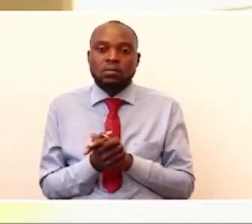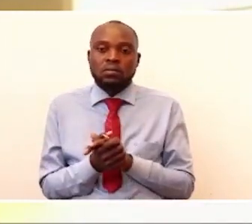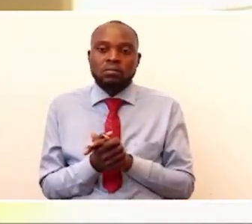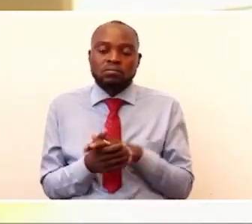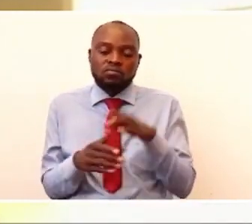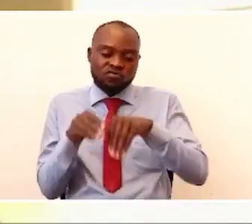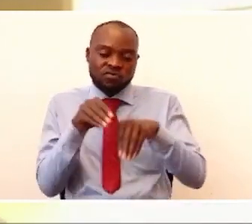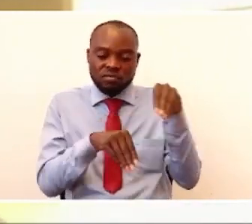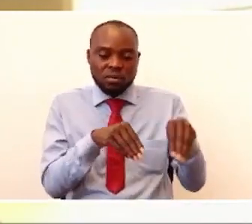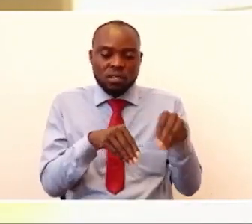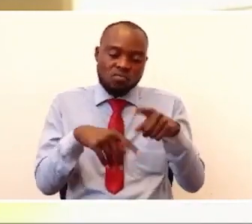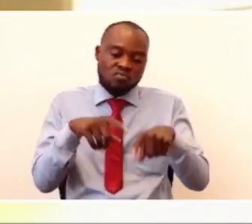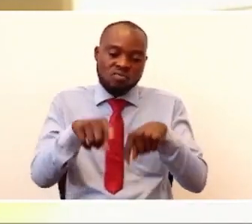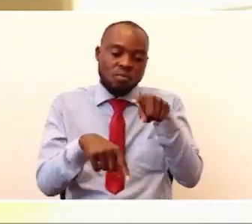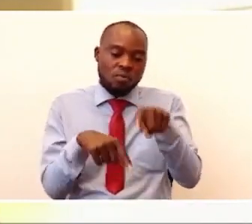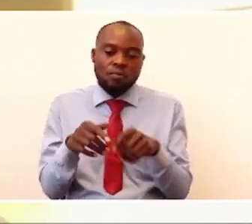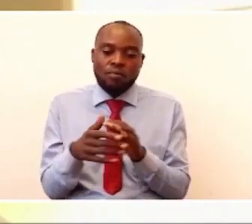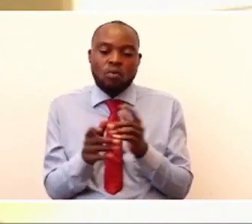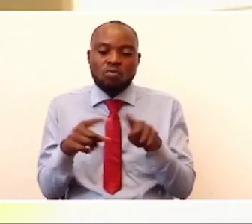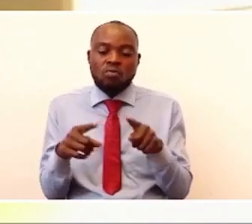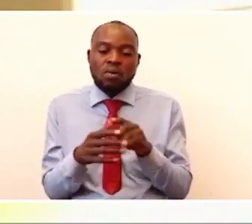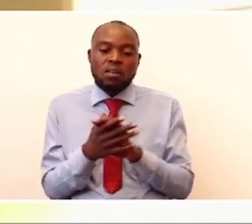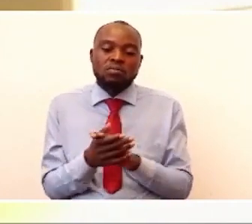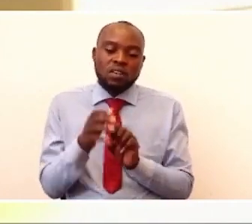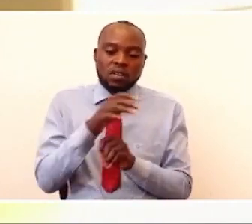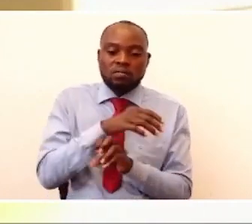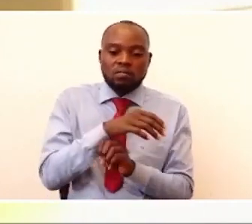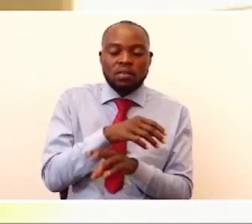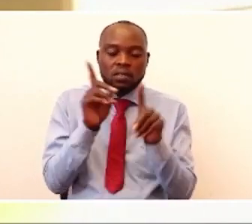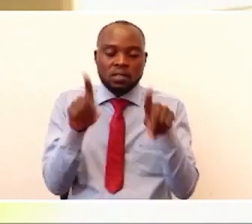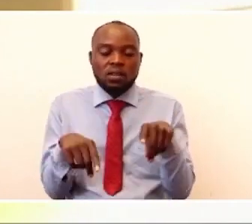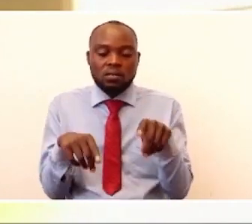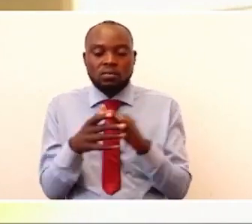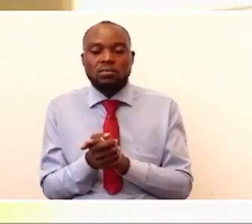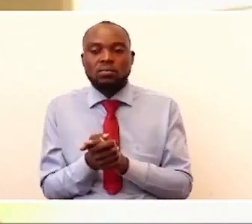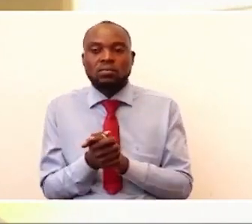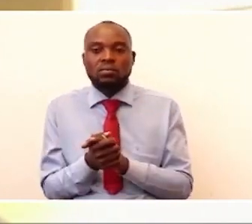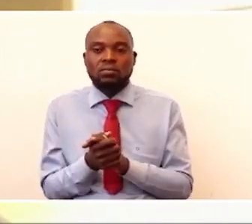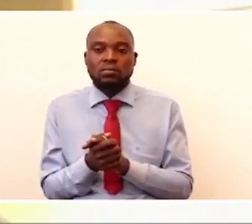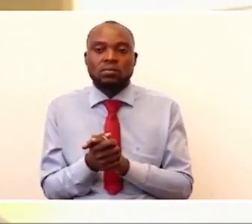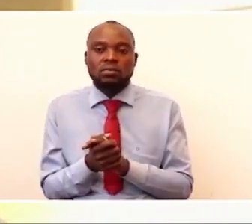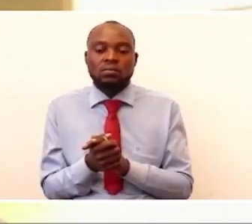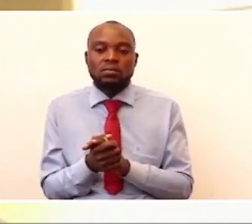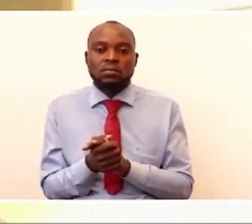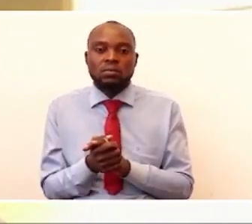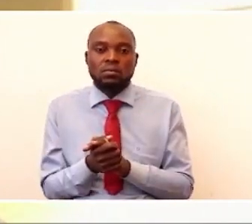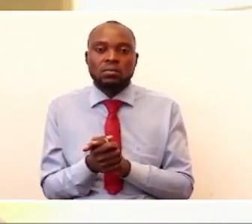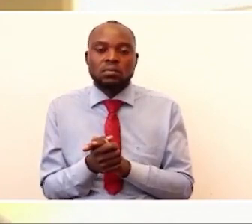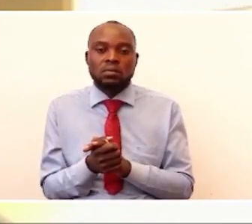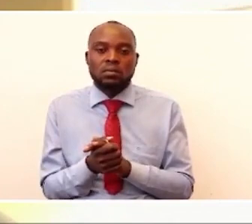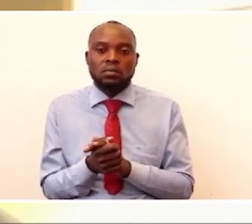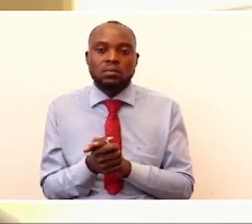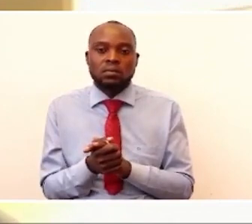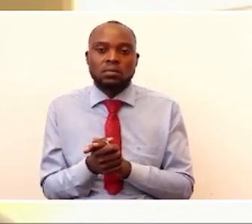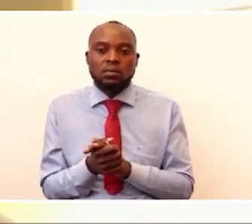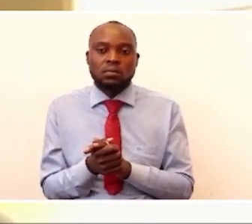investment tools or banks can advise people towards buying or not buying certain assets. But maybe let me touch